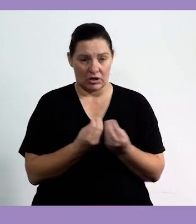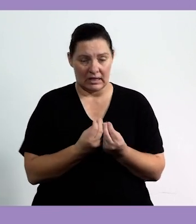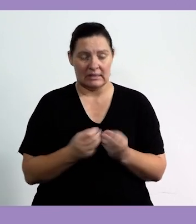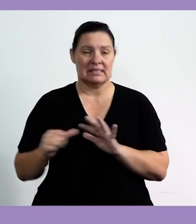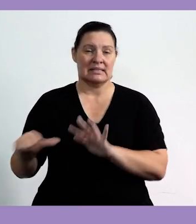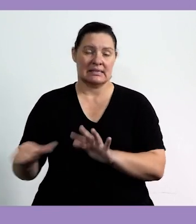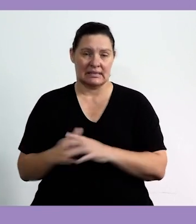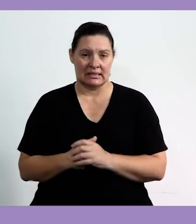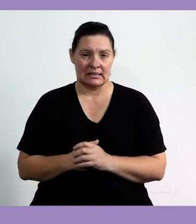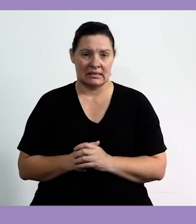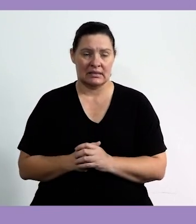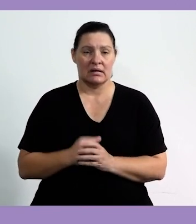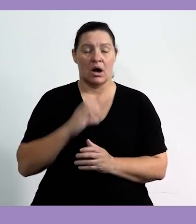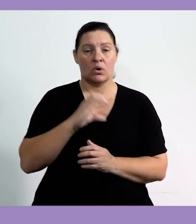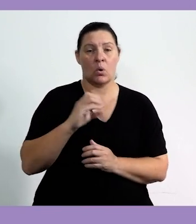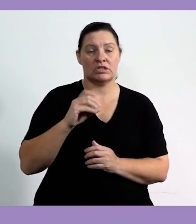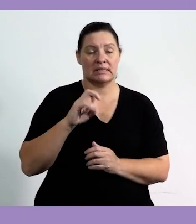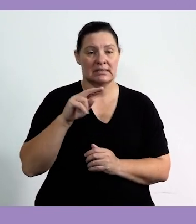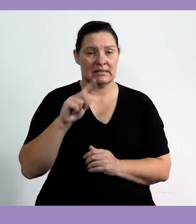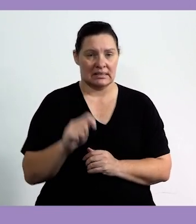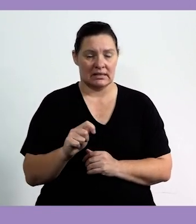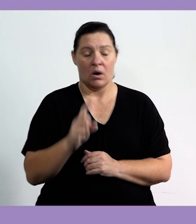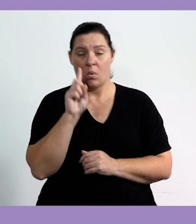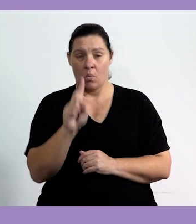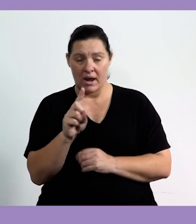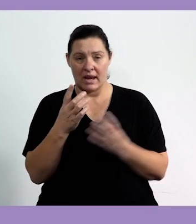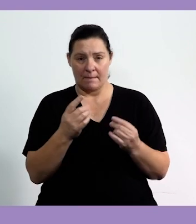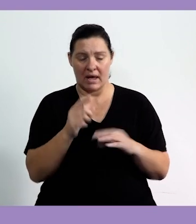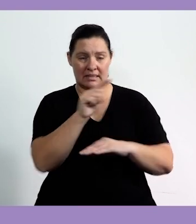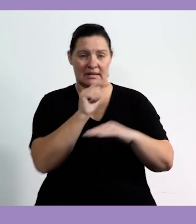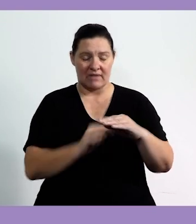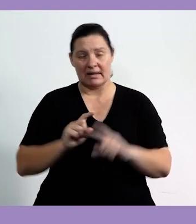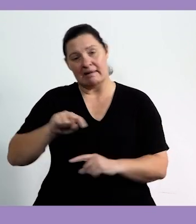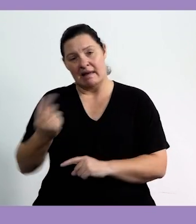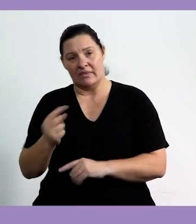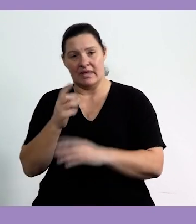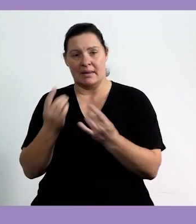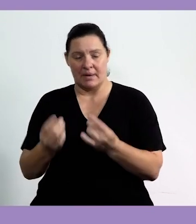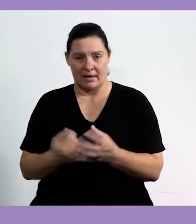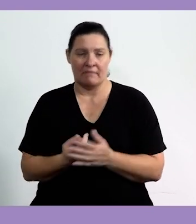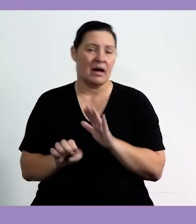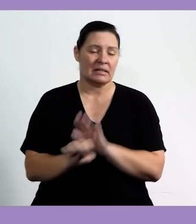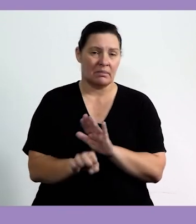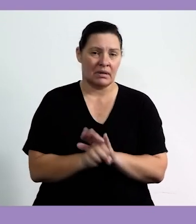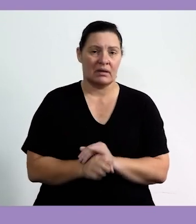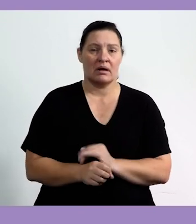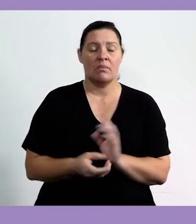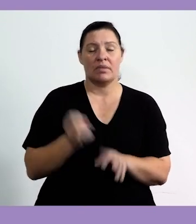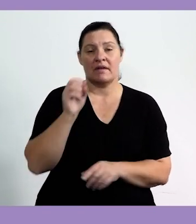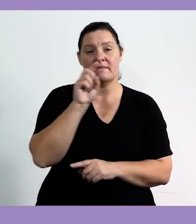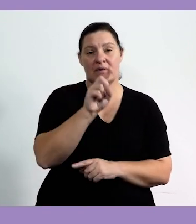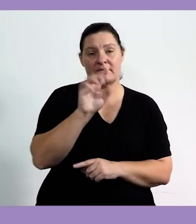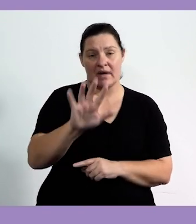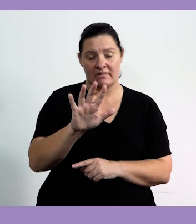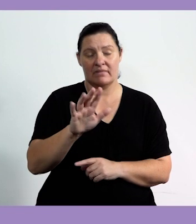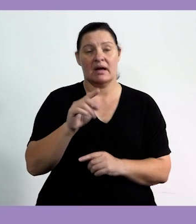6. Quotient, the result of dividing one number by another number. For example, in